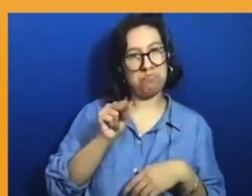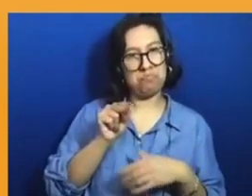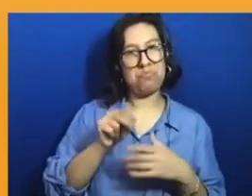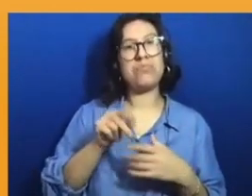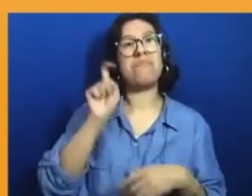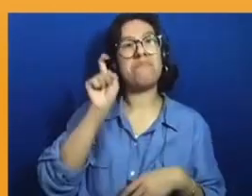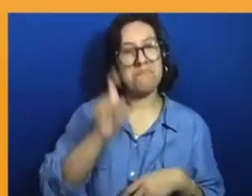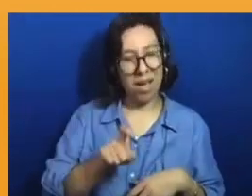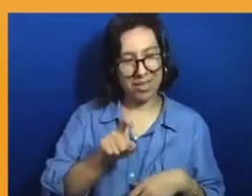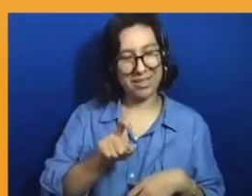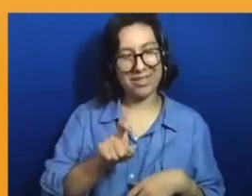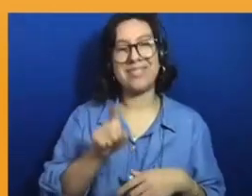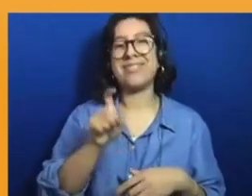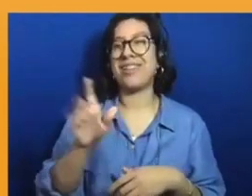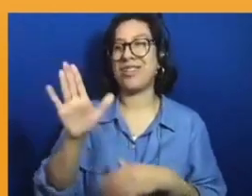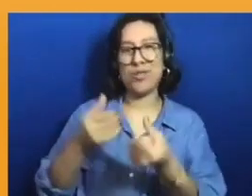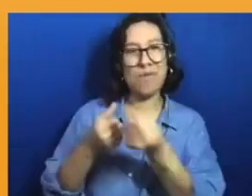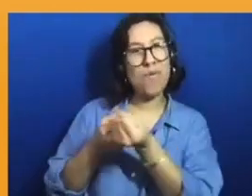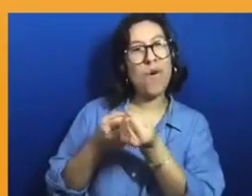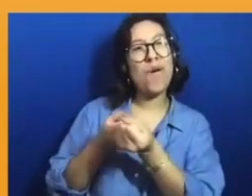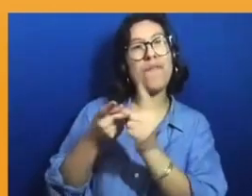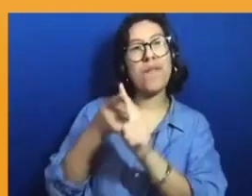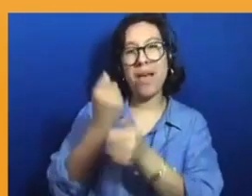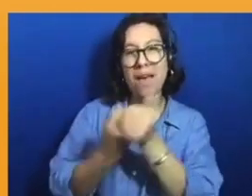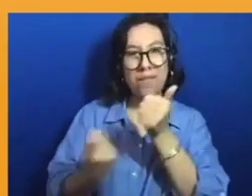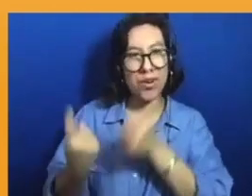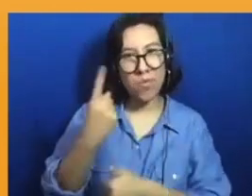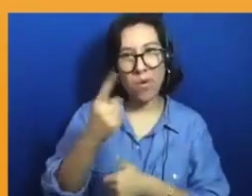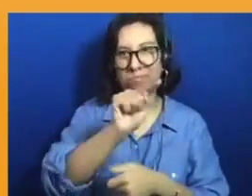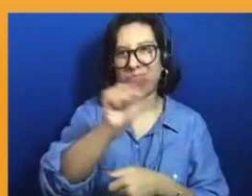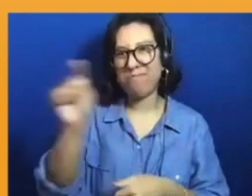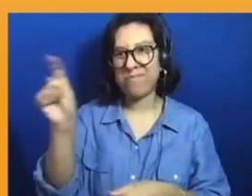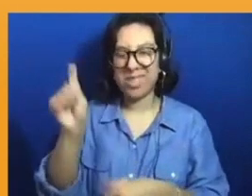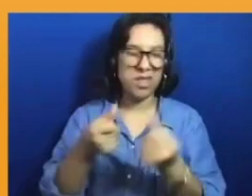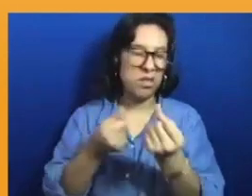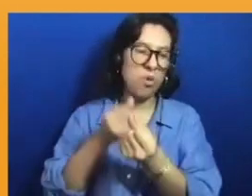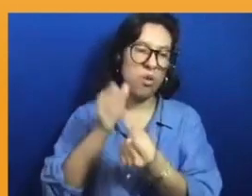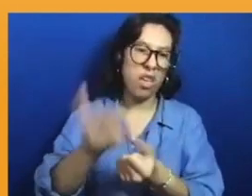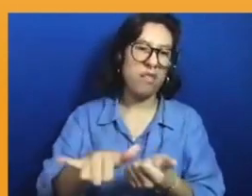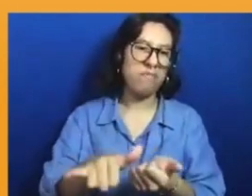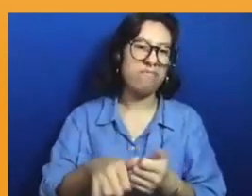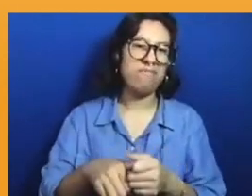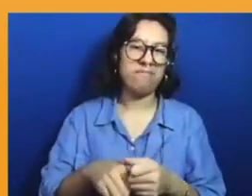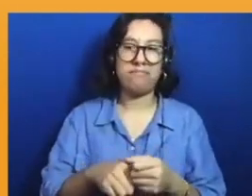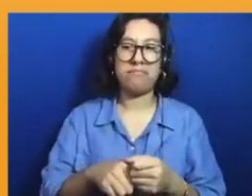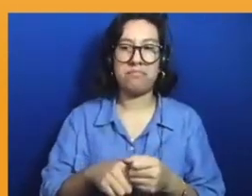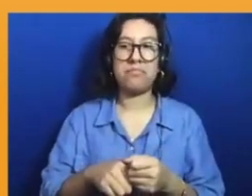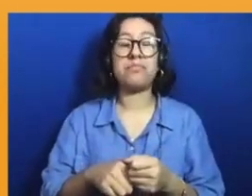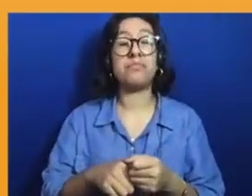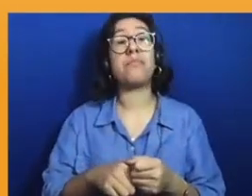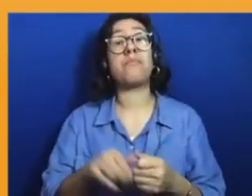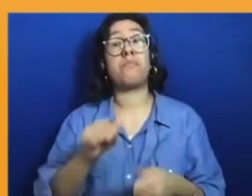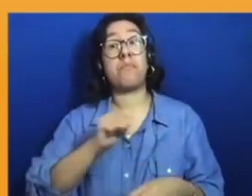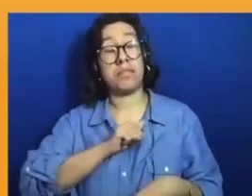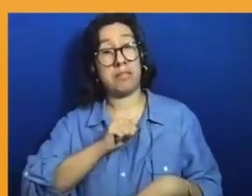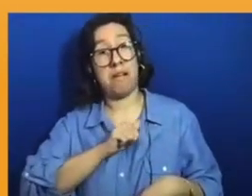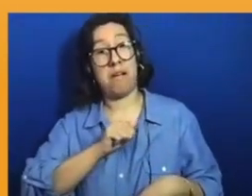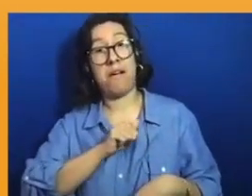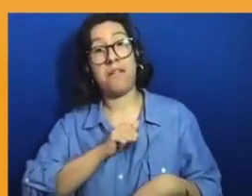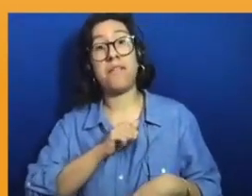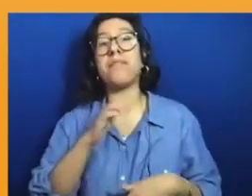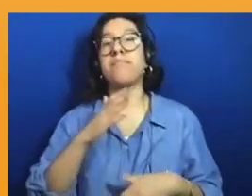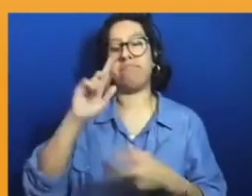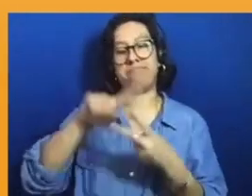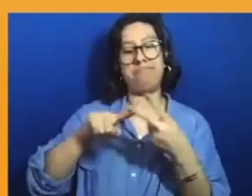You need the support of everybody else. And for myself, it's my